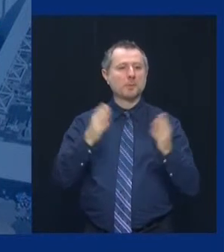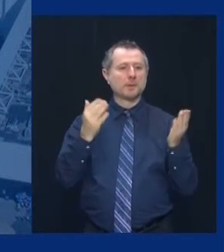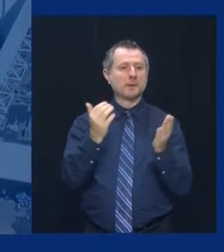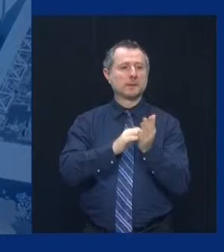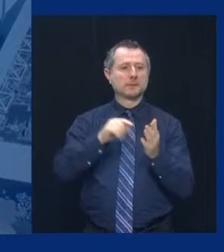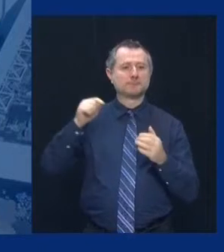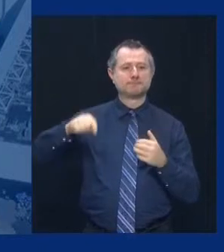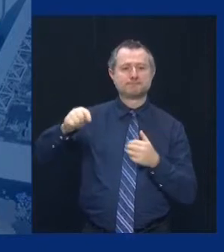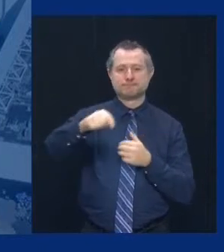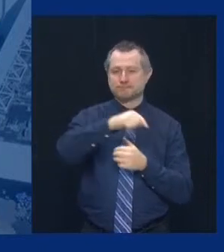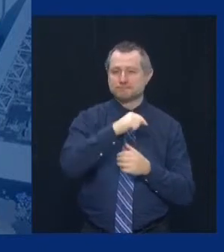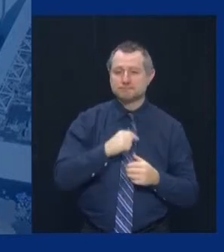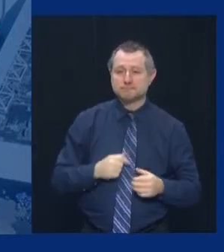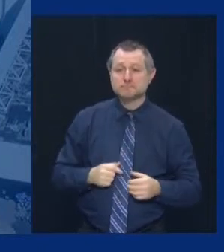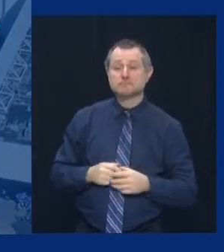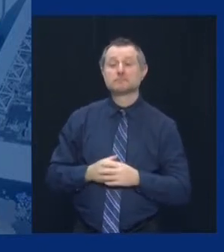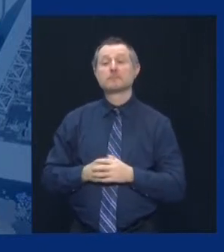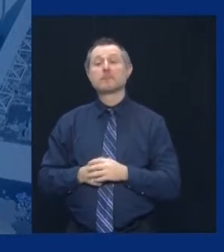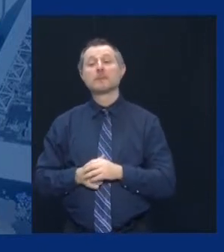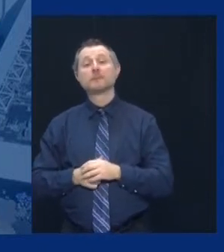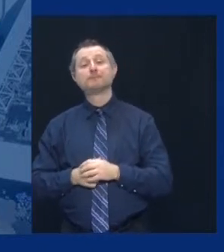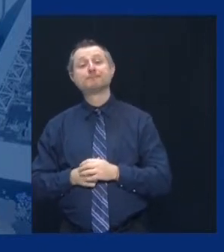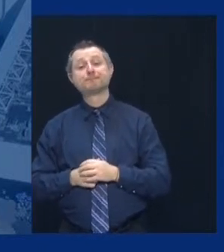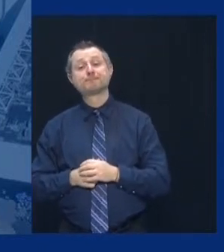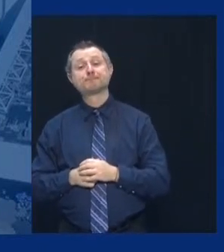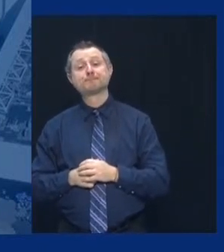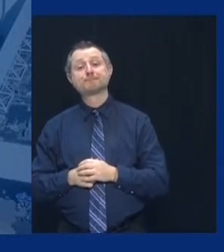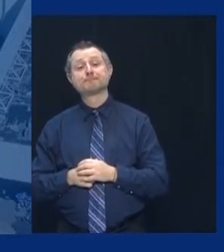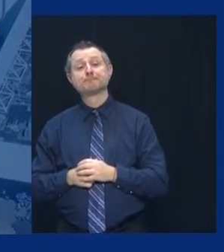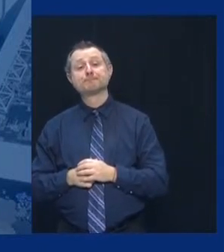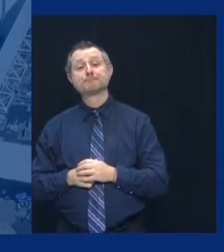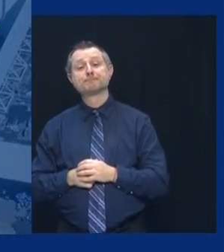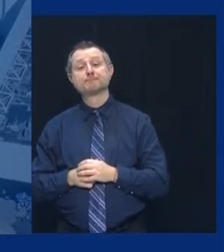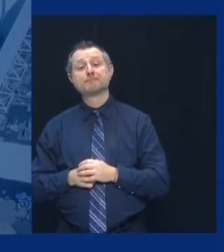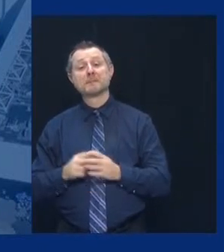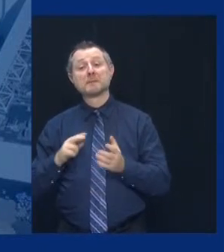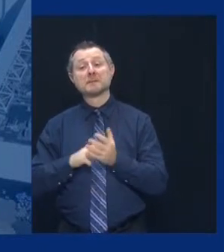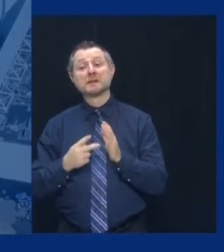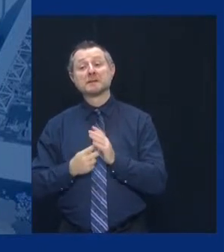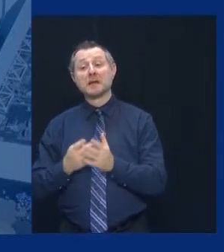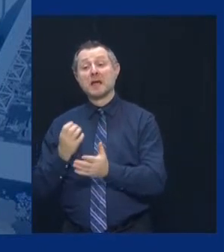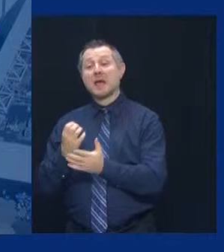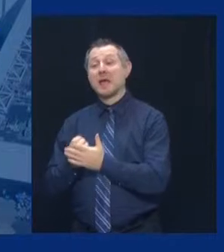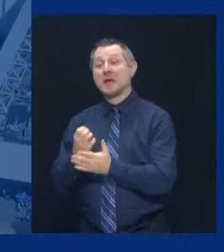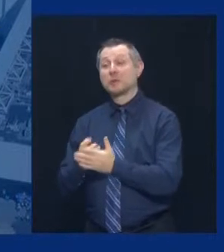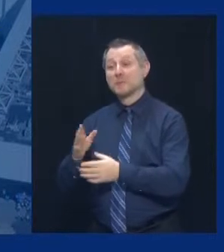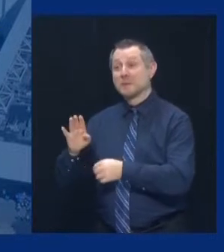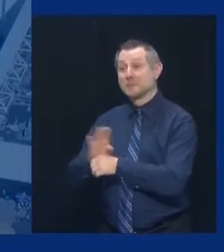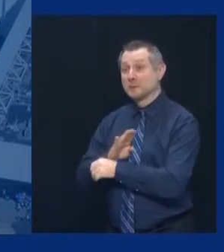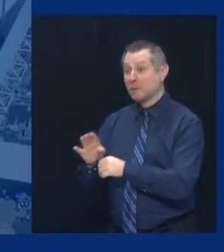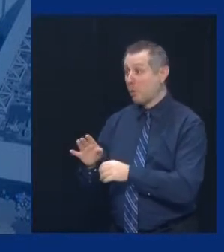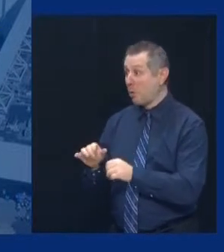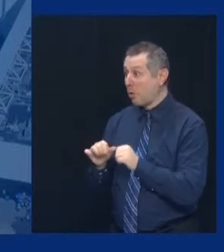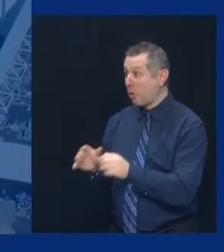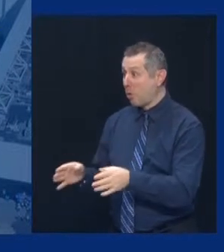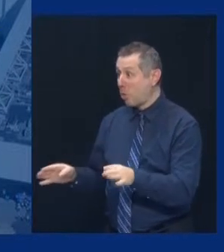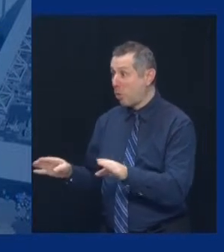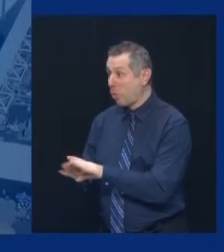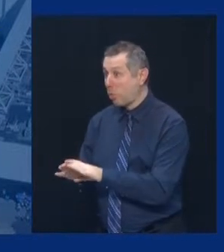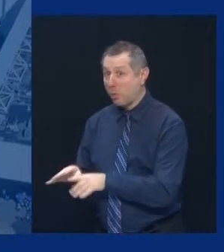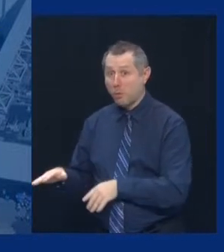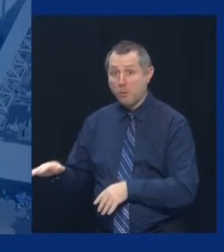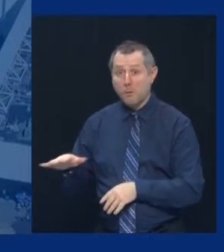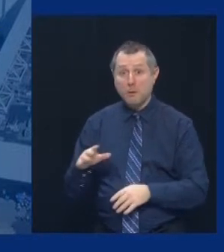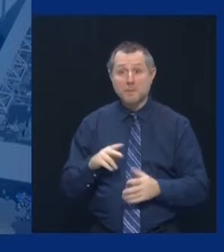not going to be an option for us to keep the economy closed until